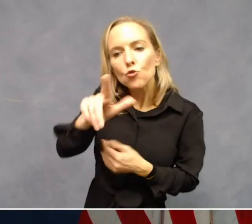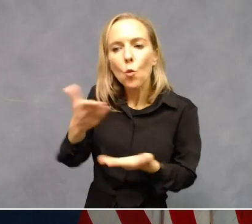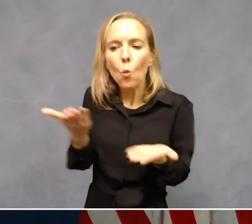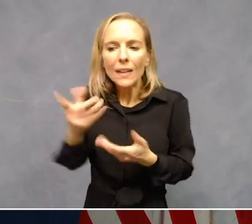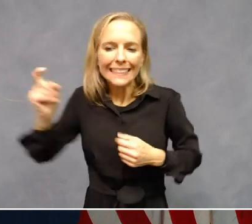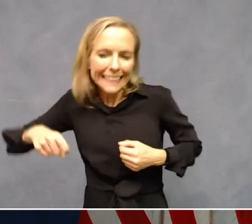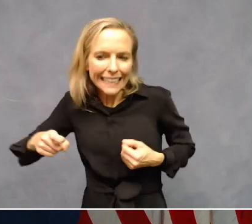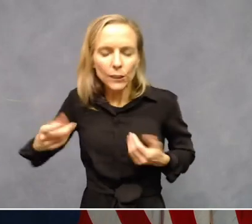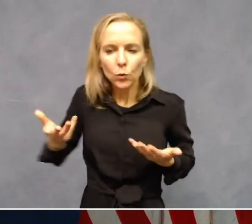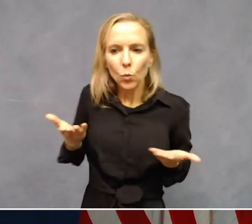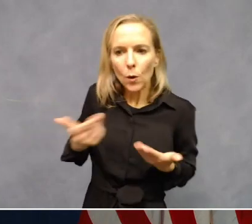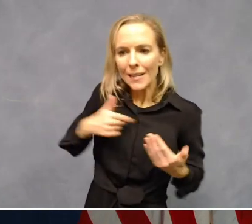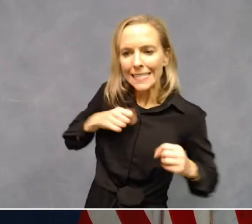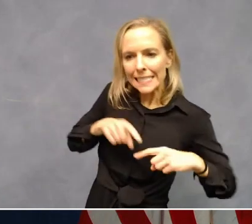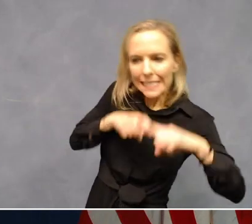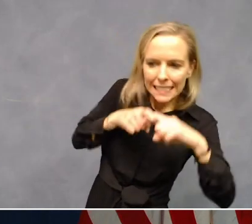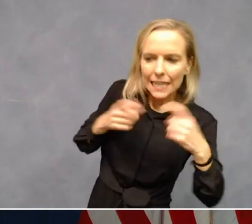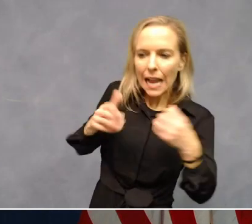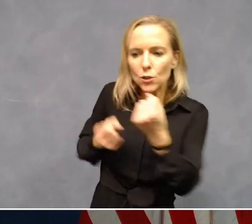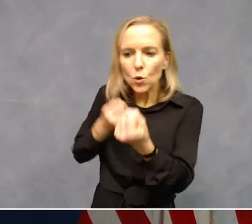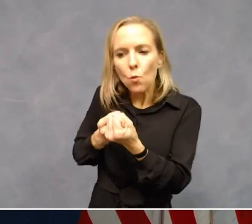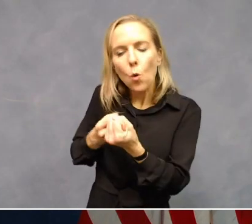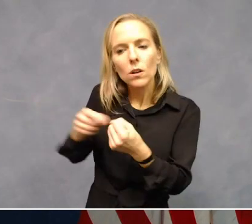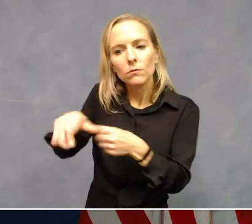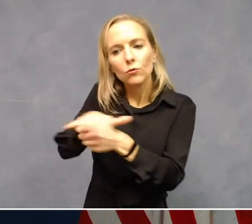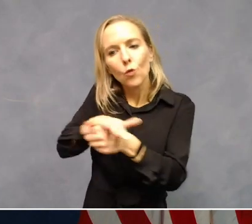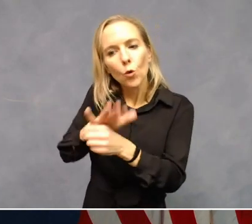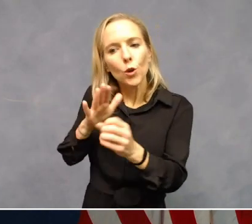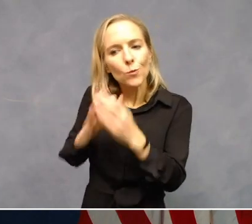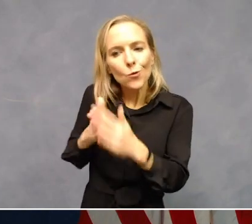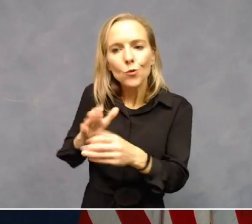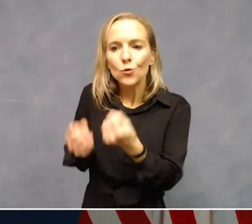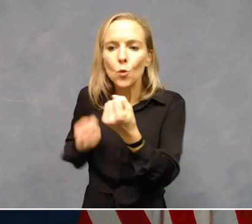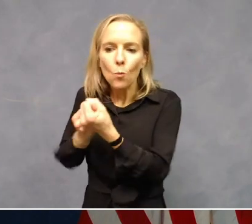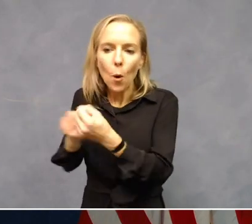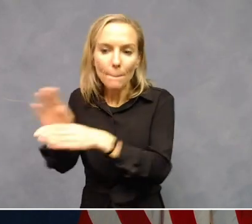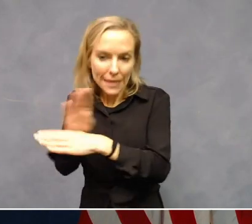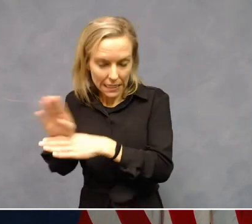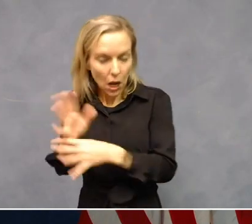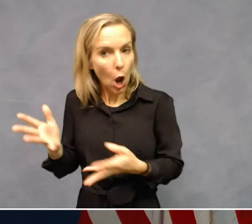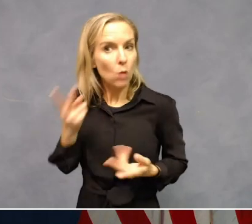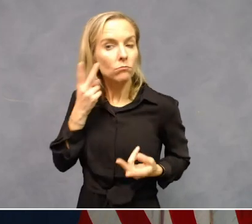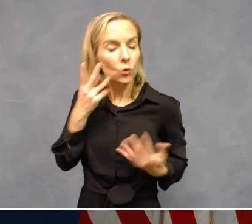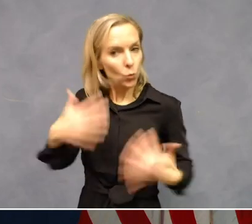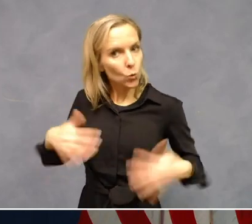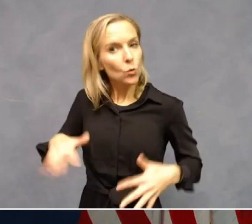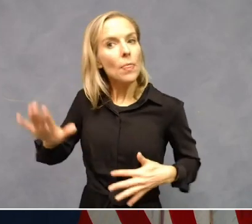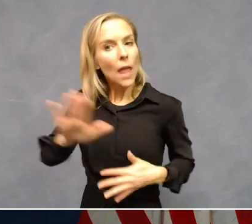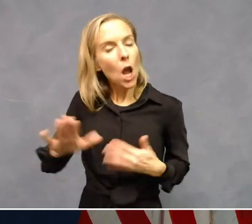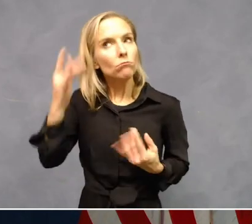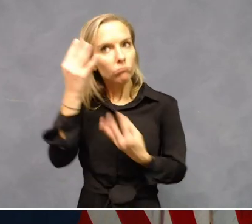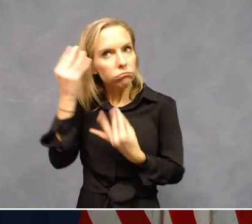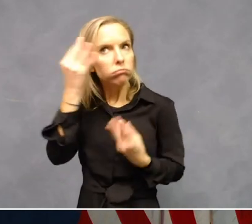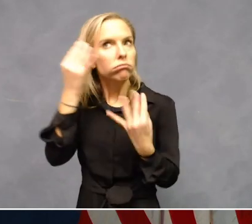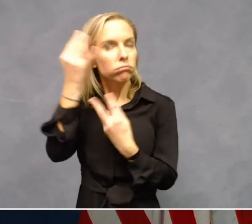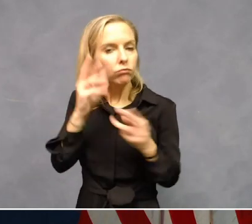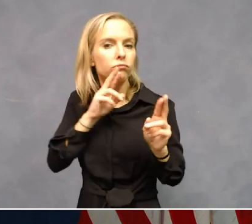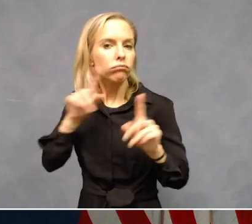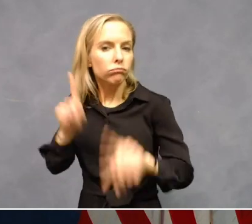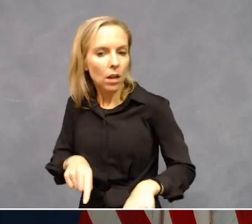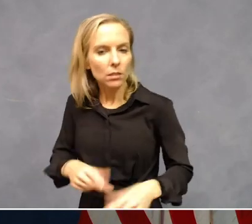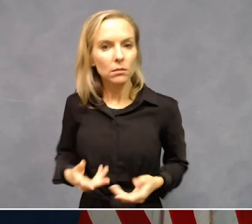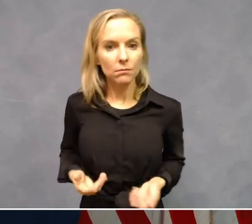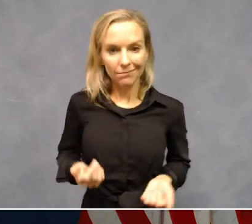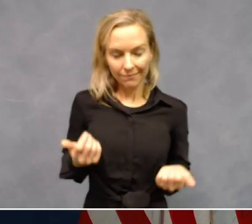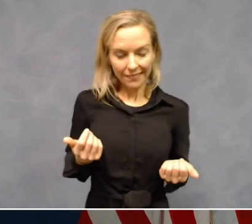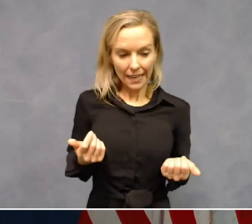support their local communities and those businesses that we're talking about. I'm seeing a really thoughtful response. Now, everybody might not